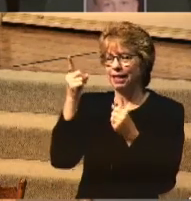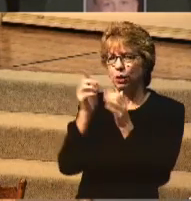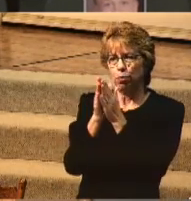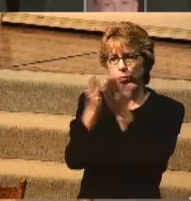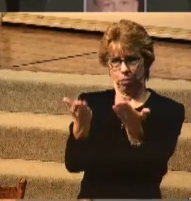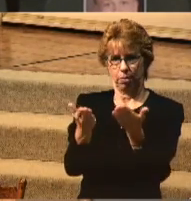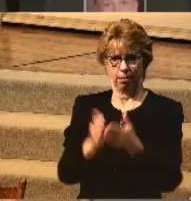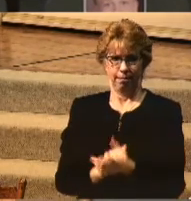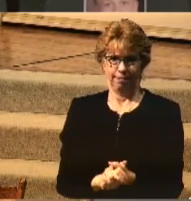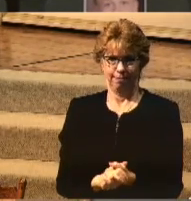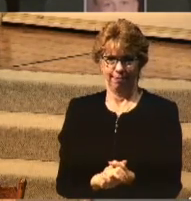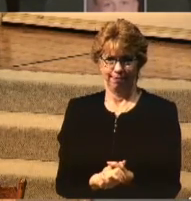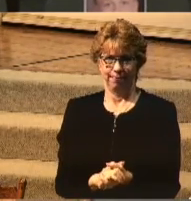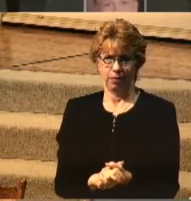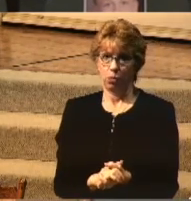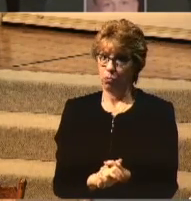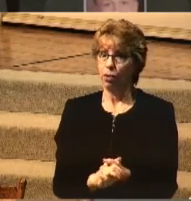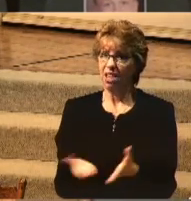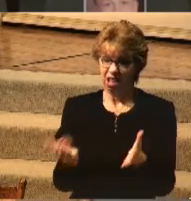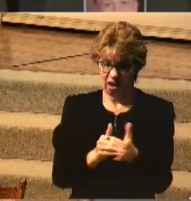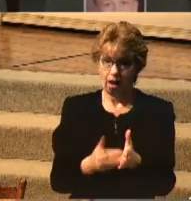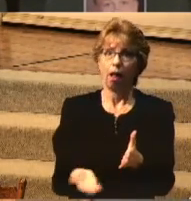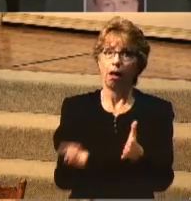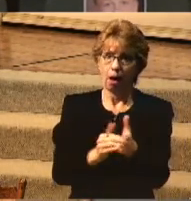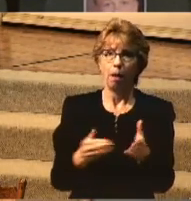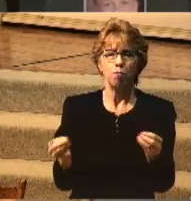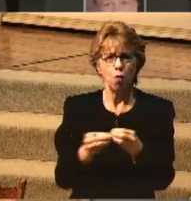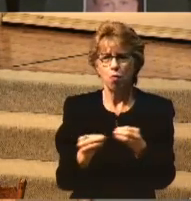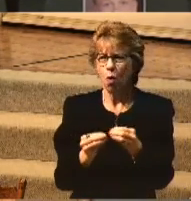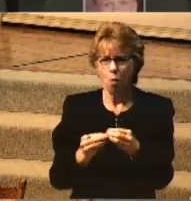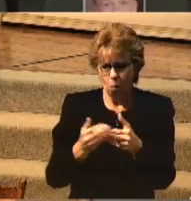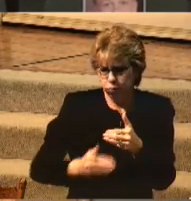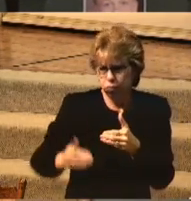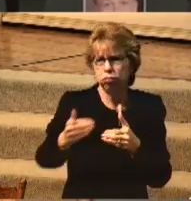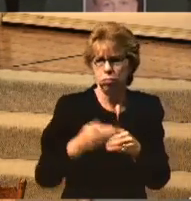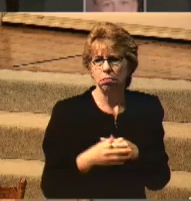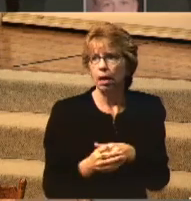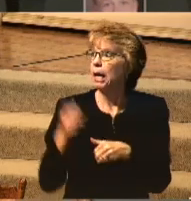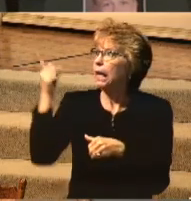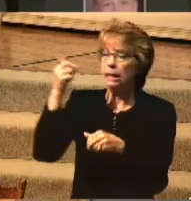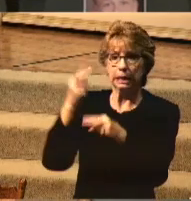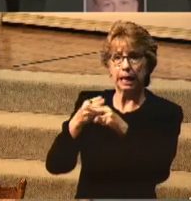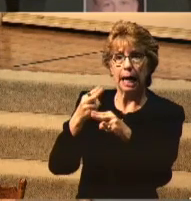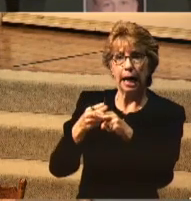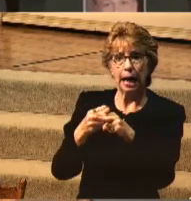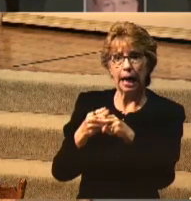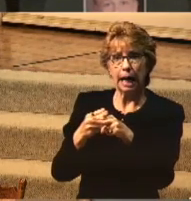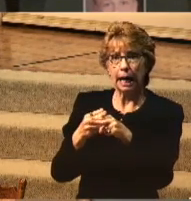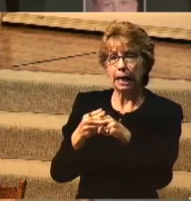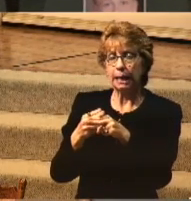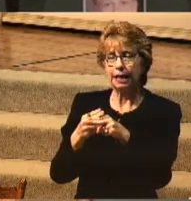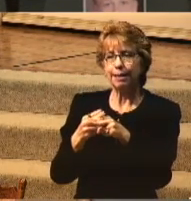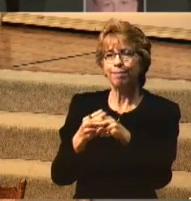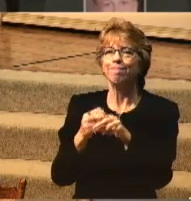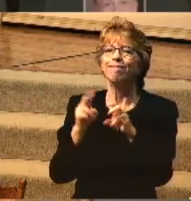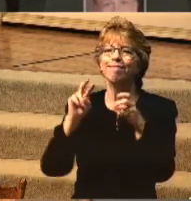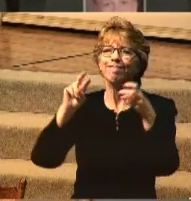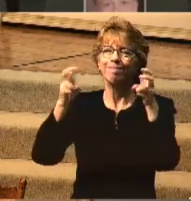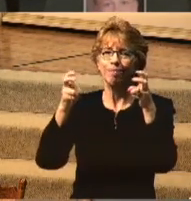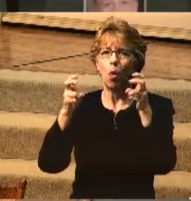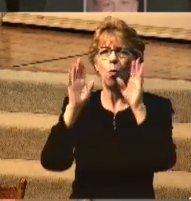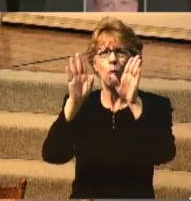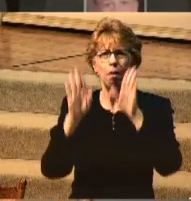on. Reasons. His name should be called Wonderful,